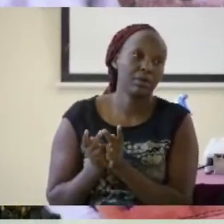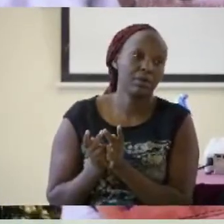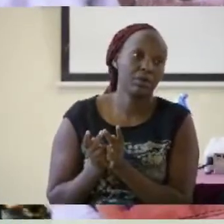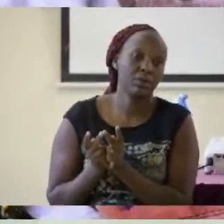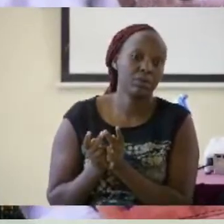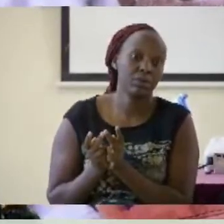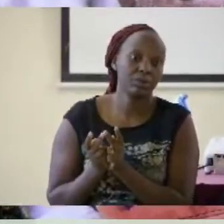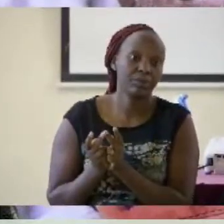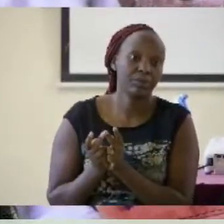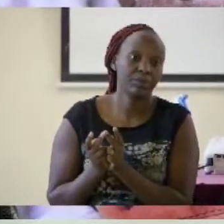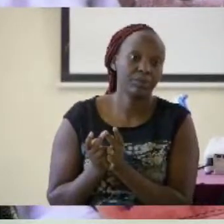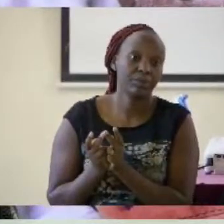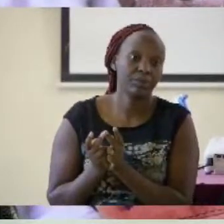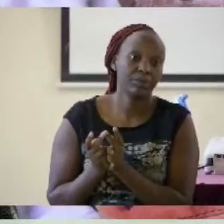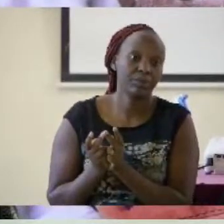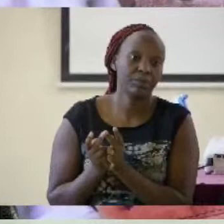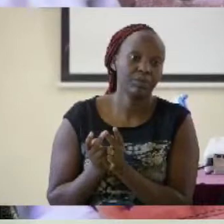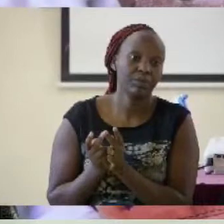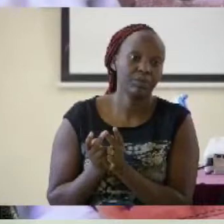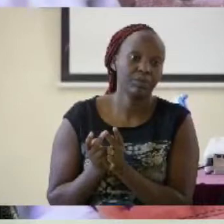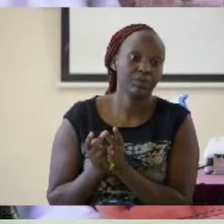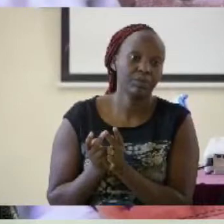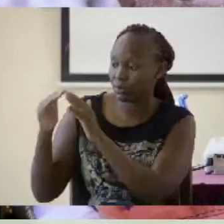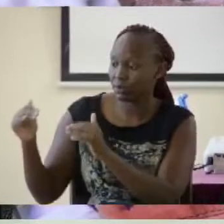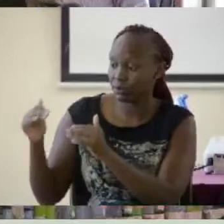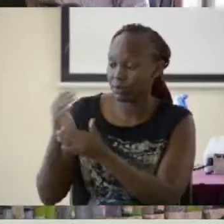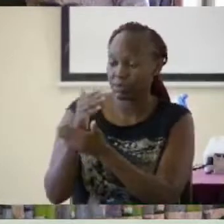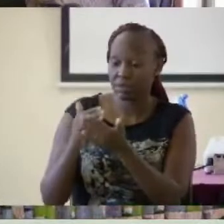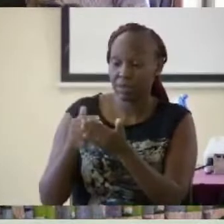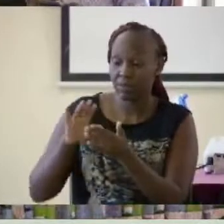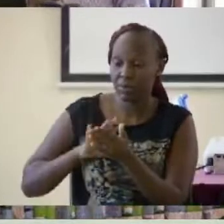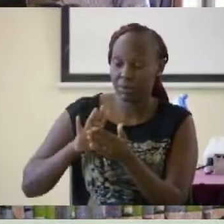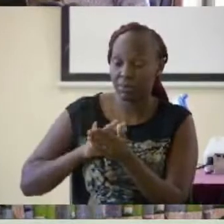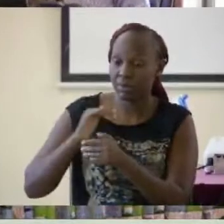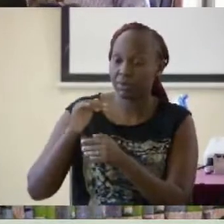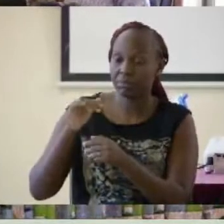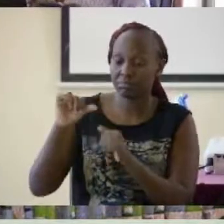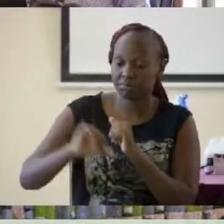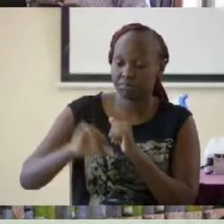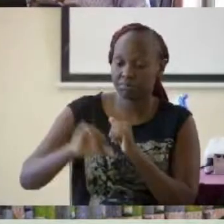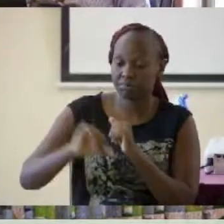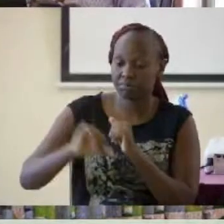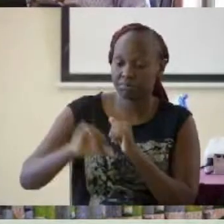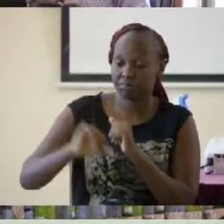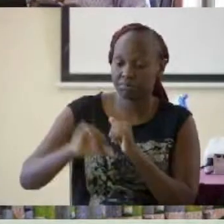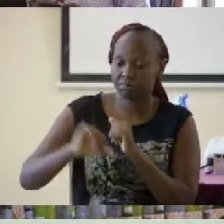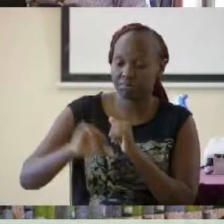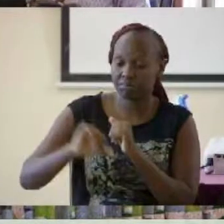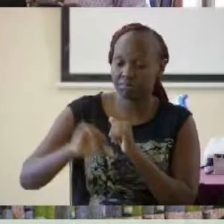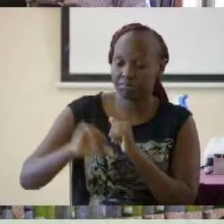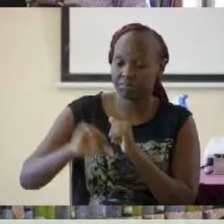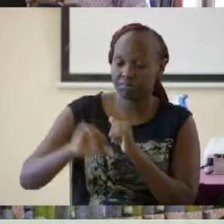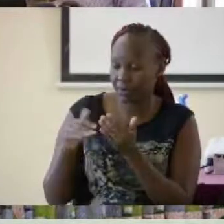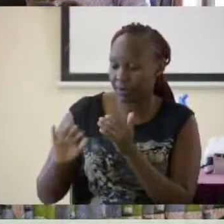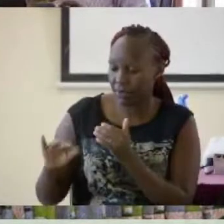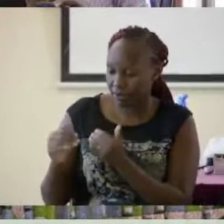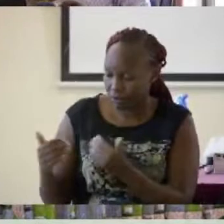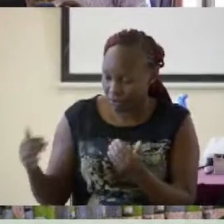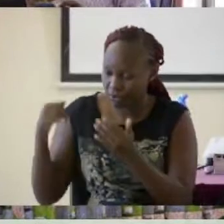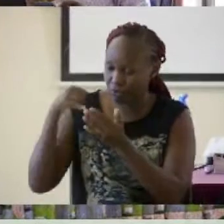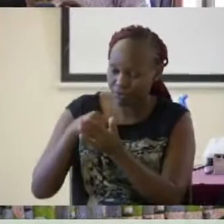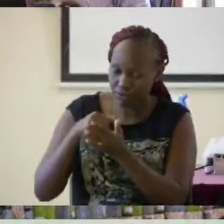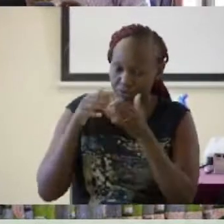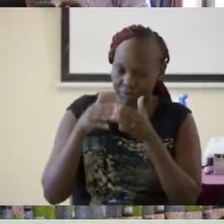would rent houses. Some of them engaged in sex work. Some of them, their children engaged in sex work,